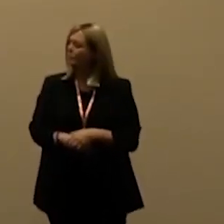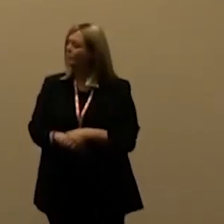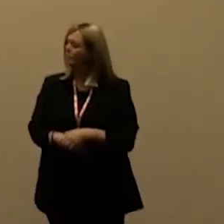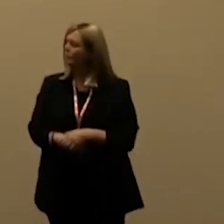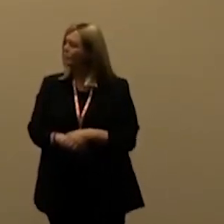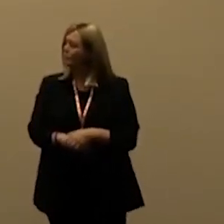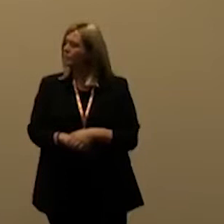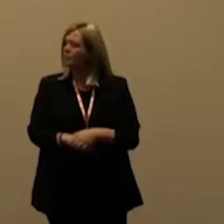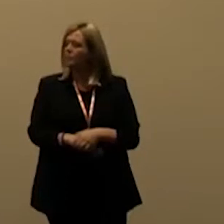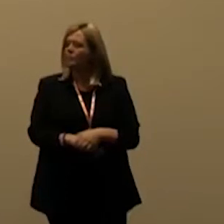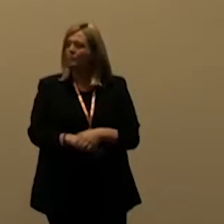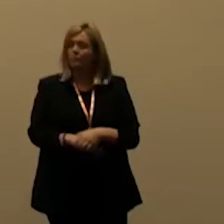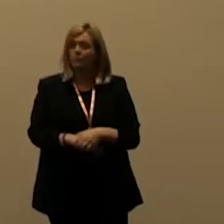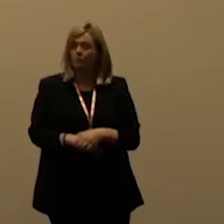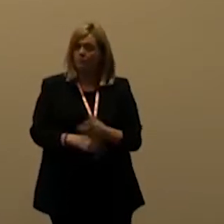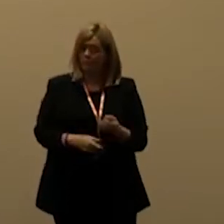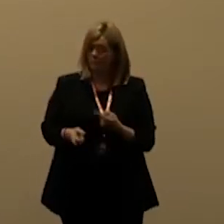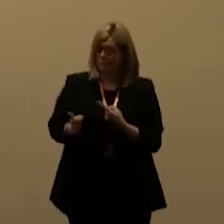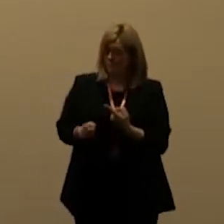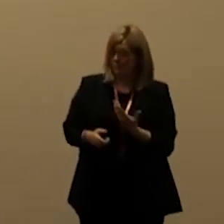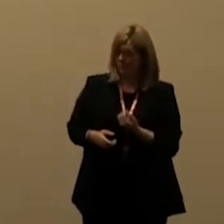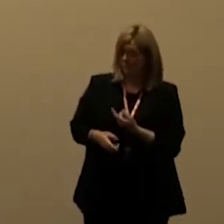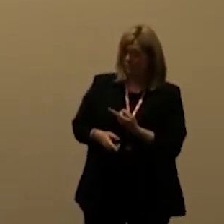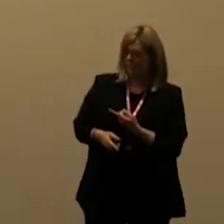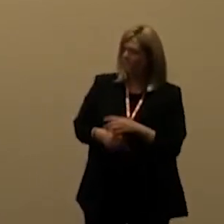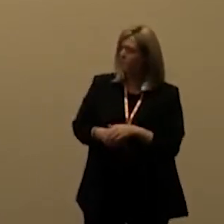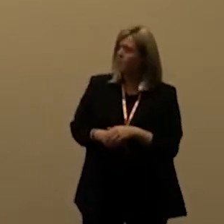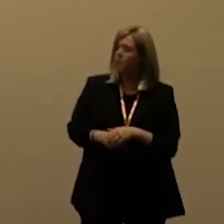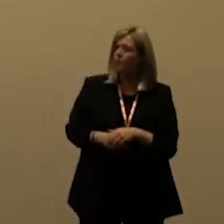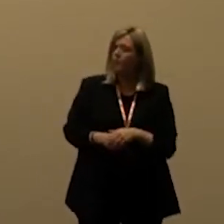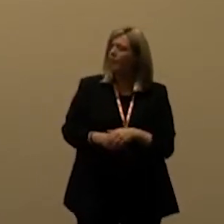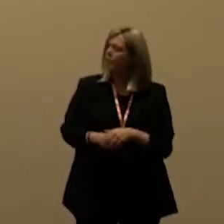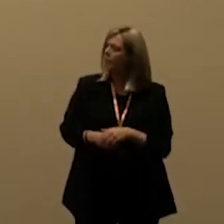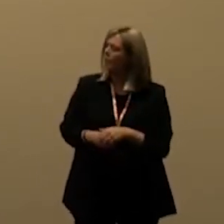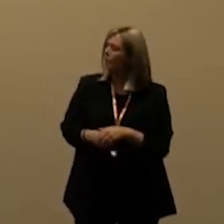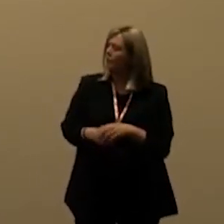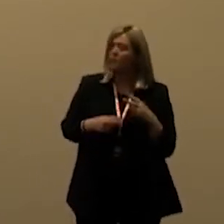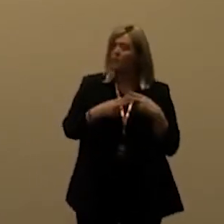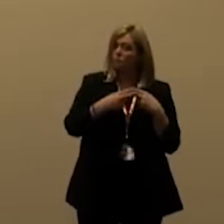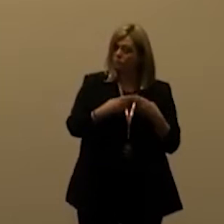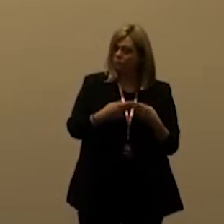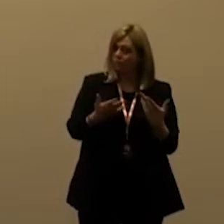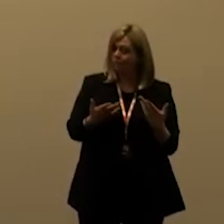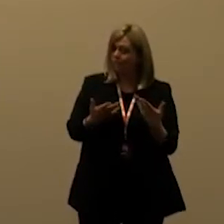And what we've got here is, as we said earlier, the traditionalists. We've still got a